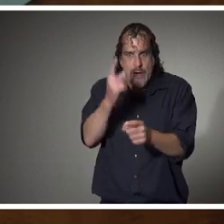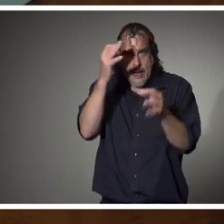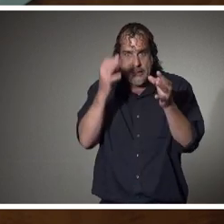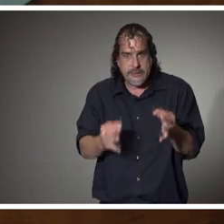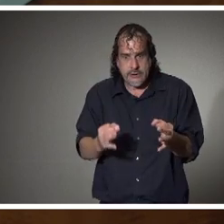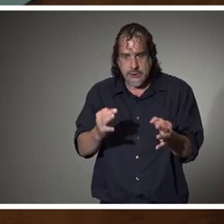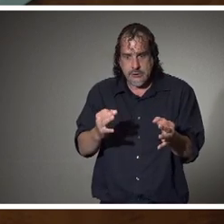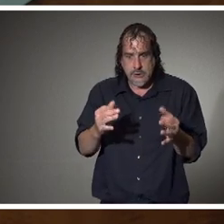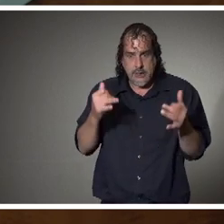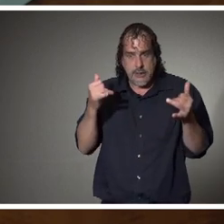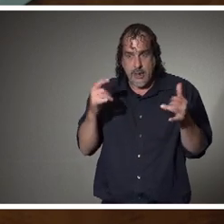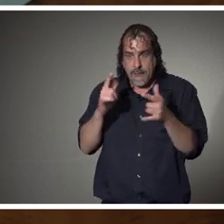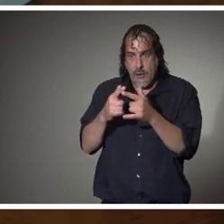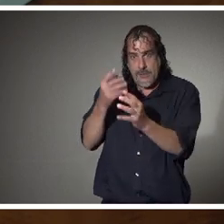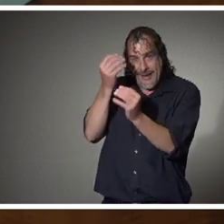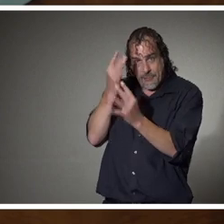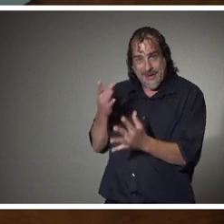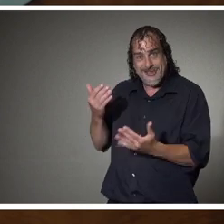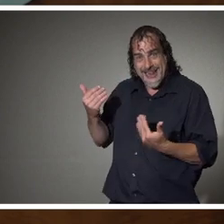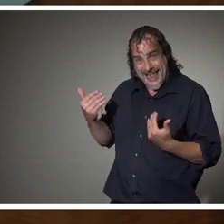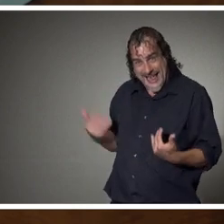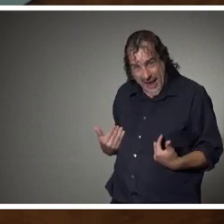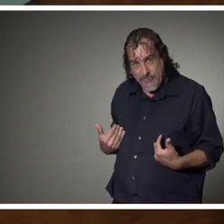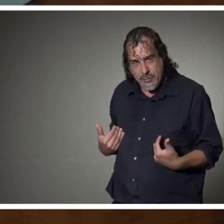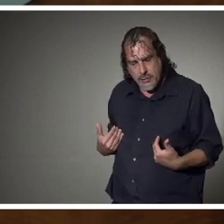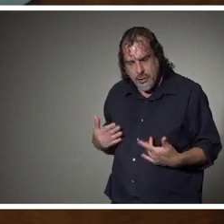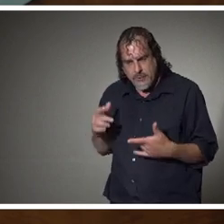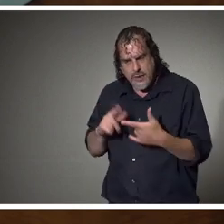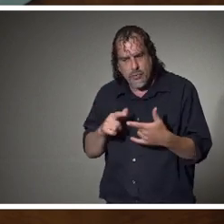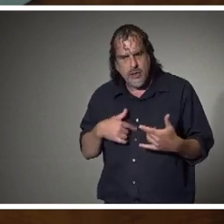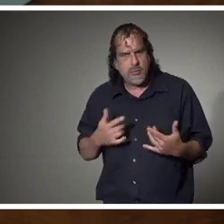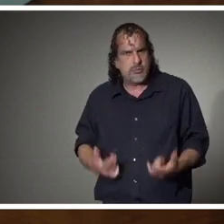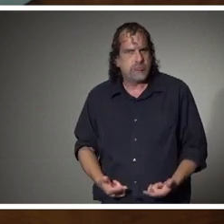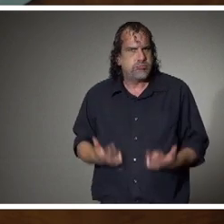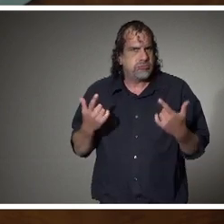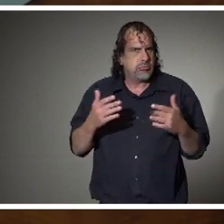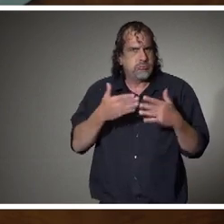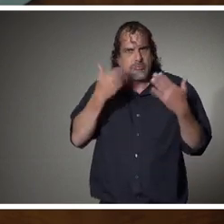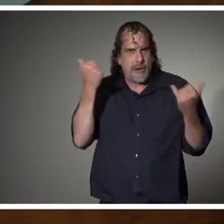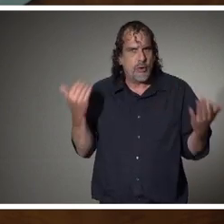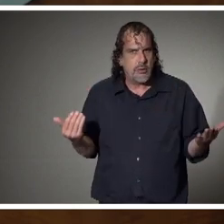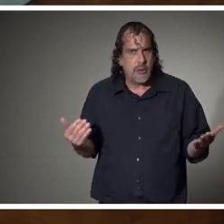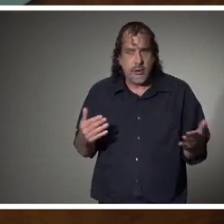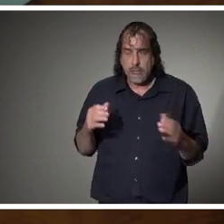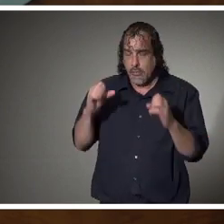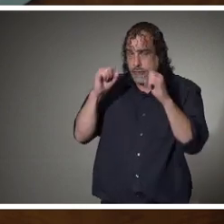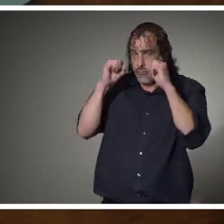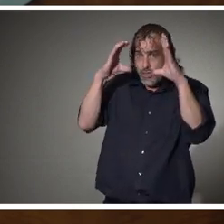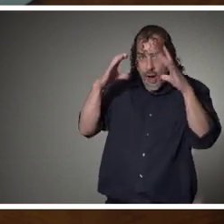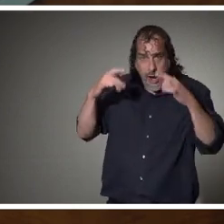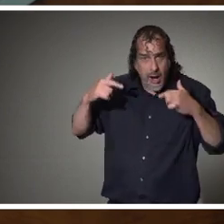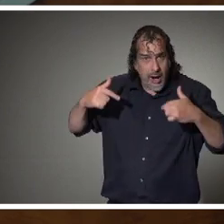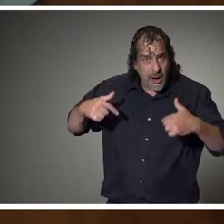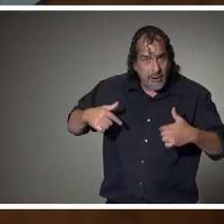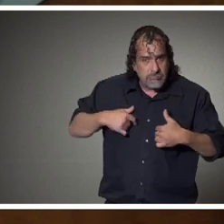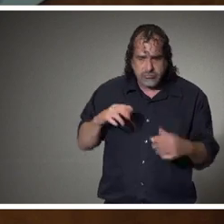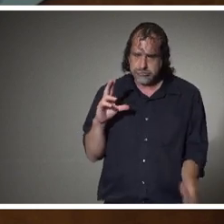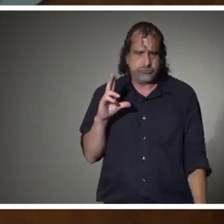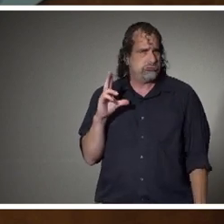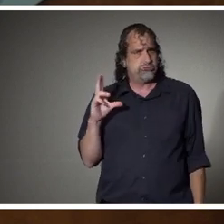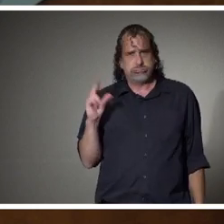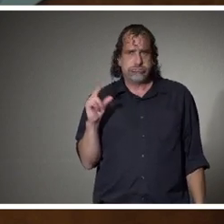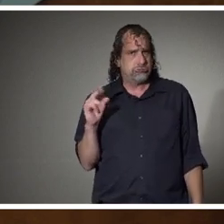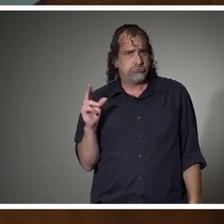reasons based upon data, that we will come out of this better off. And so I'm not shocked that the president has made that decision. I was